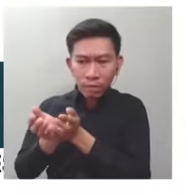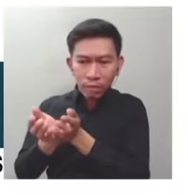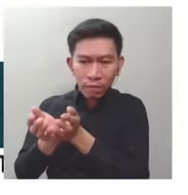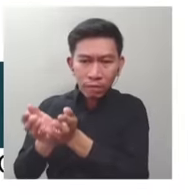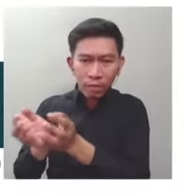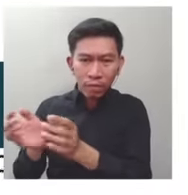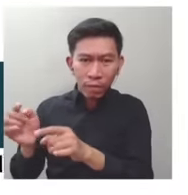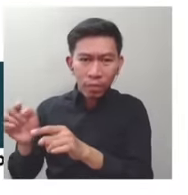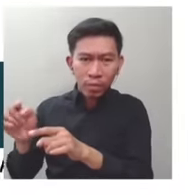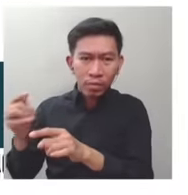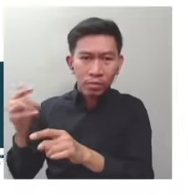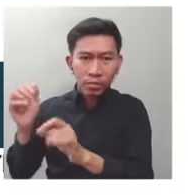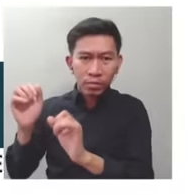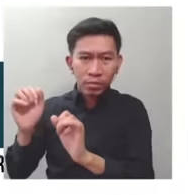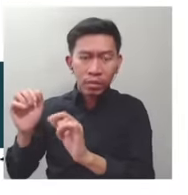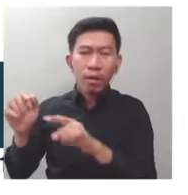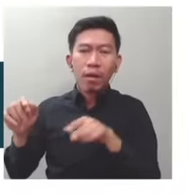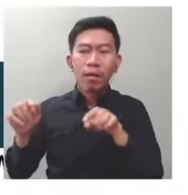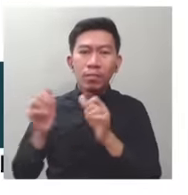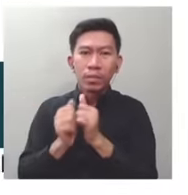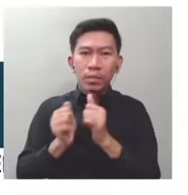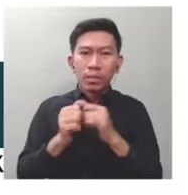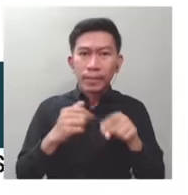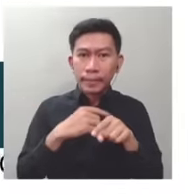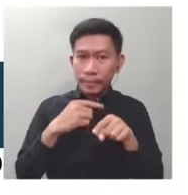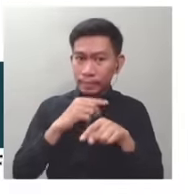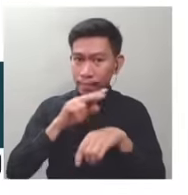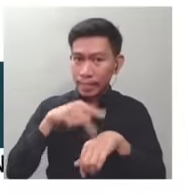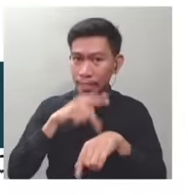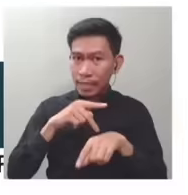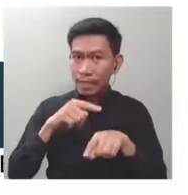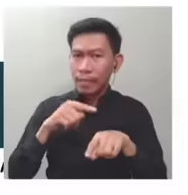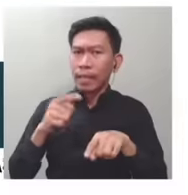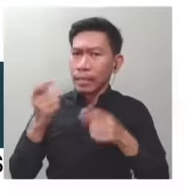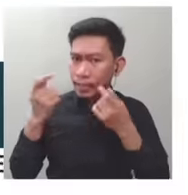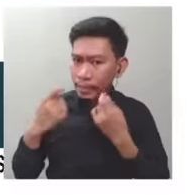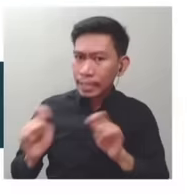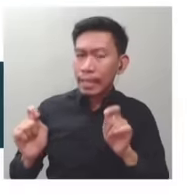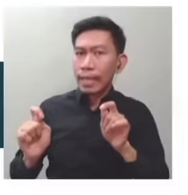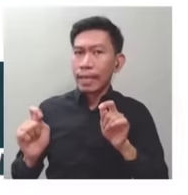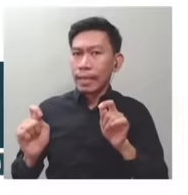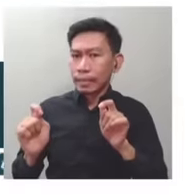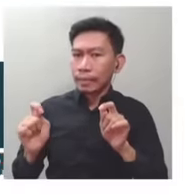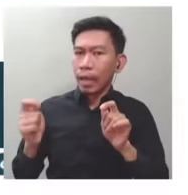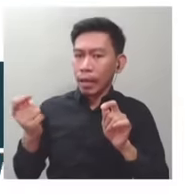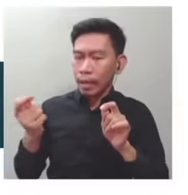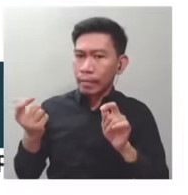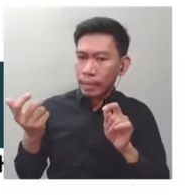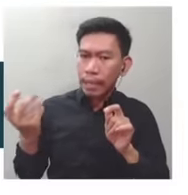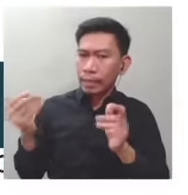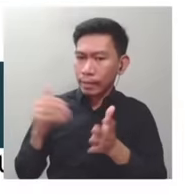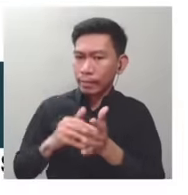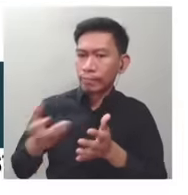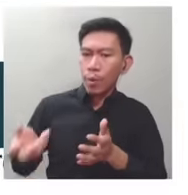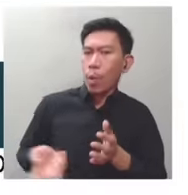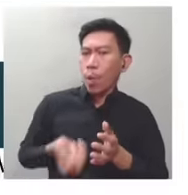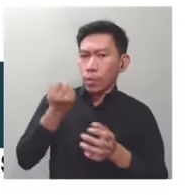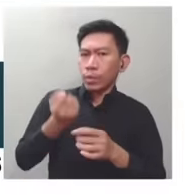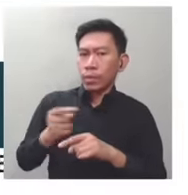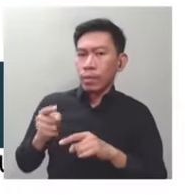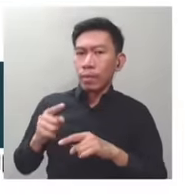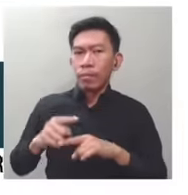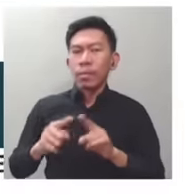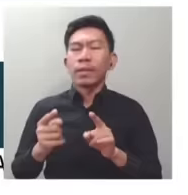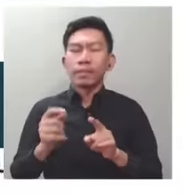well about the Philippines really trying to reclaim what is hers? Yes, but of course, what is still lacking